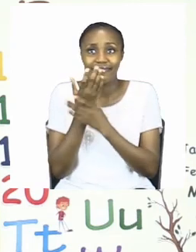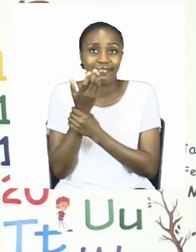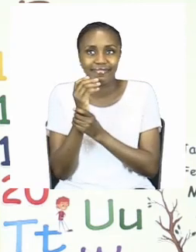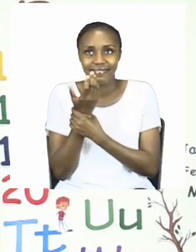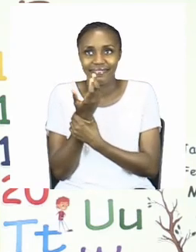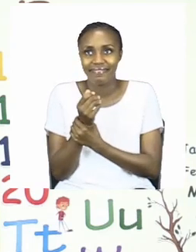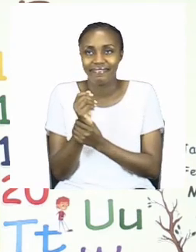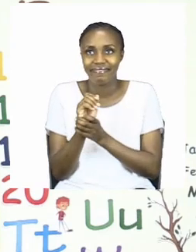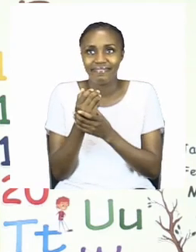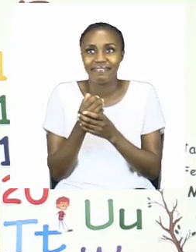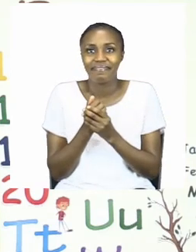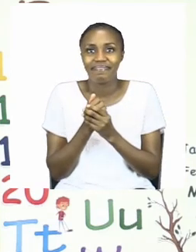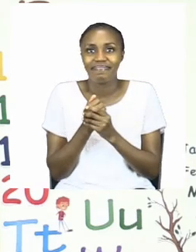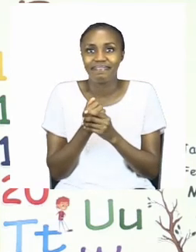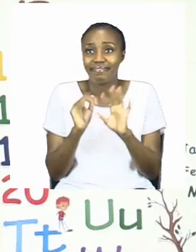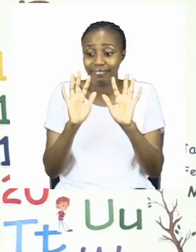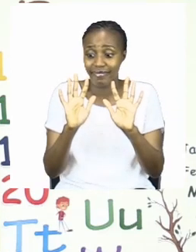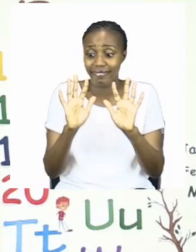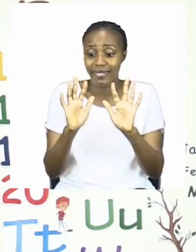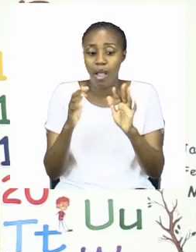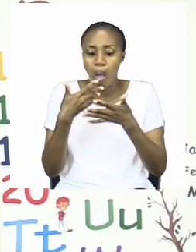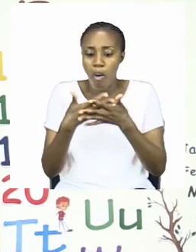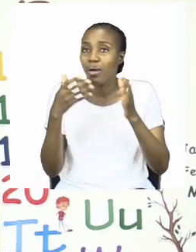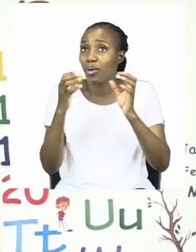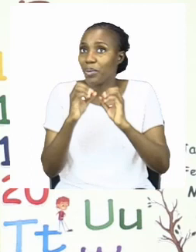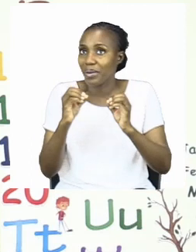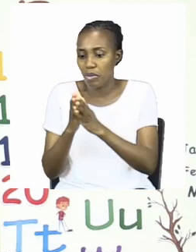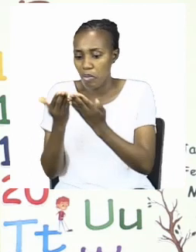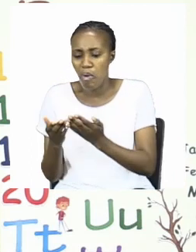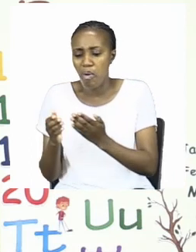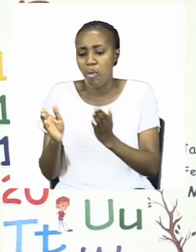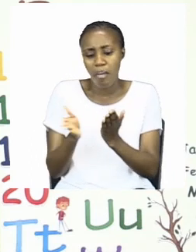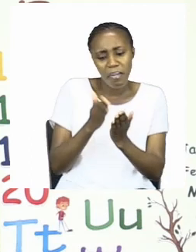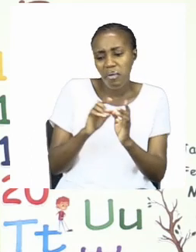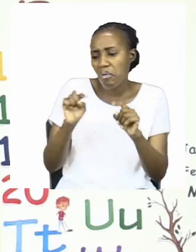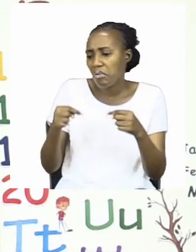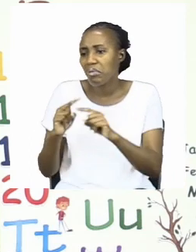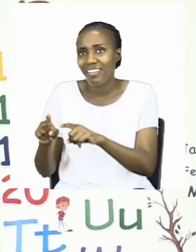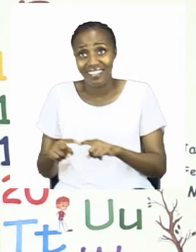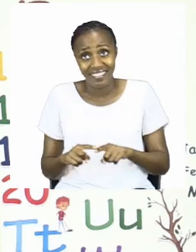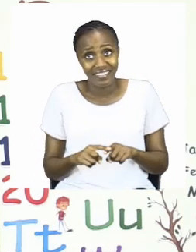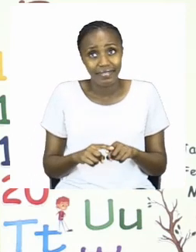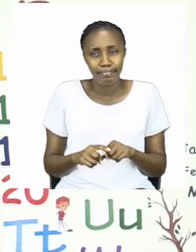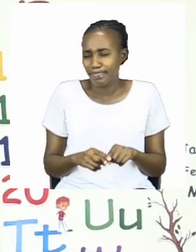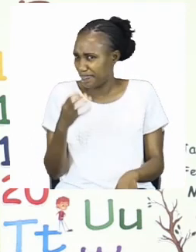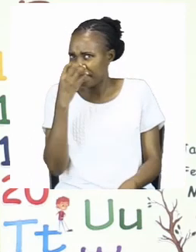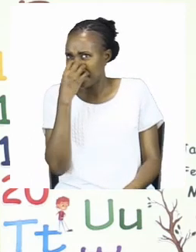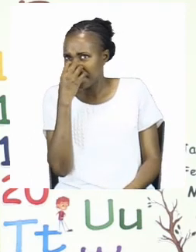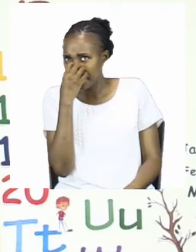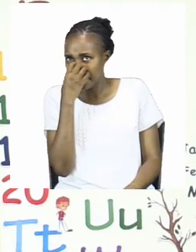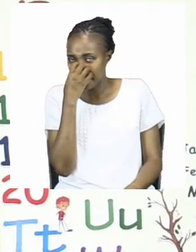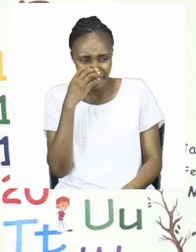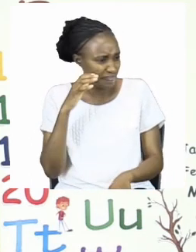our fingertips too. Make sure your hands are dry before you touch anything else. I think Sashi has been trying to